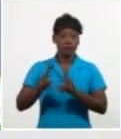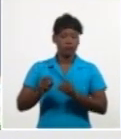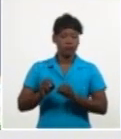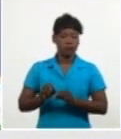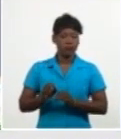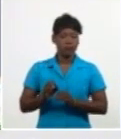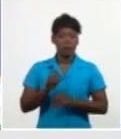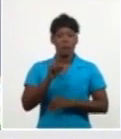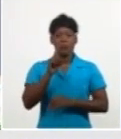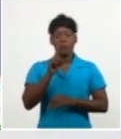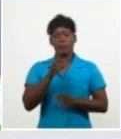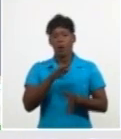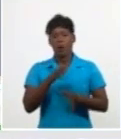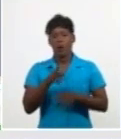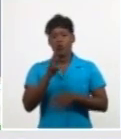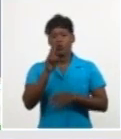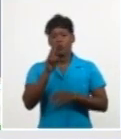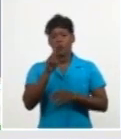accumulating